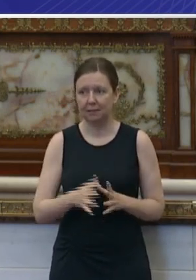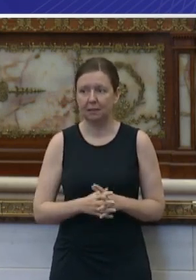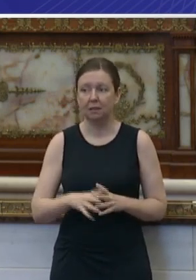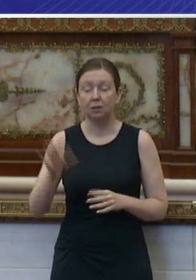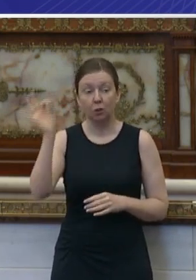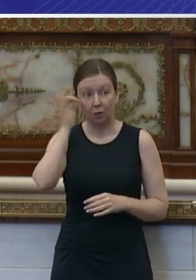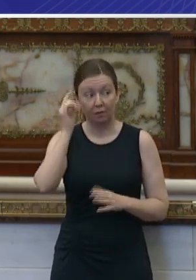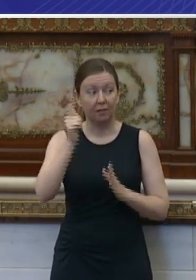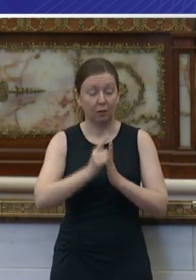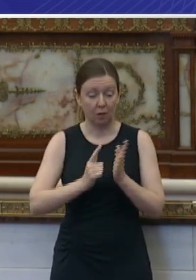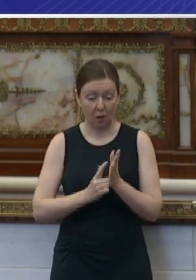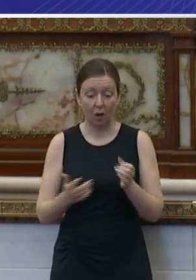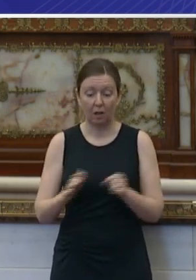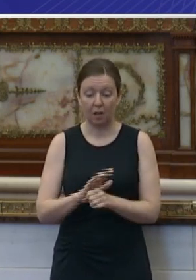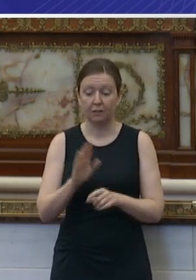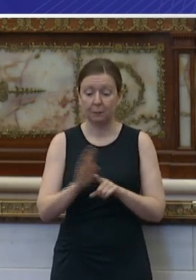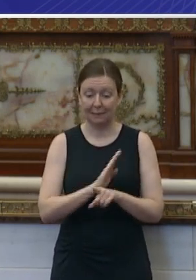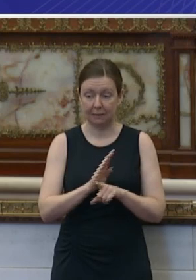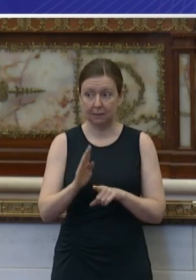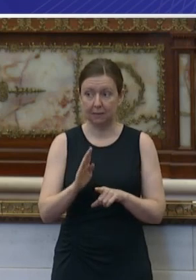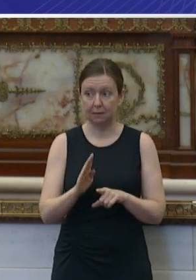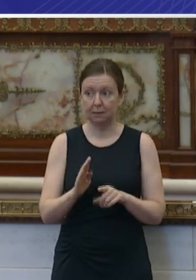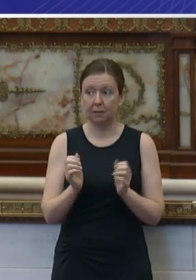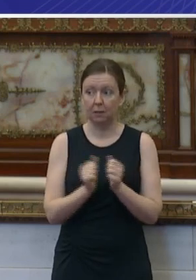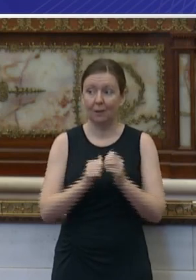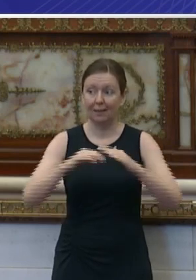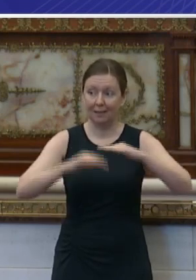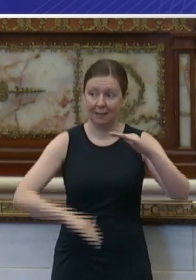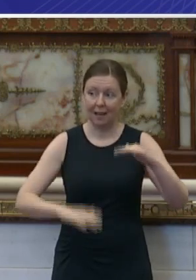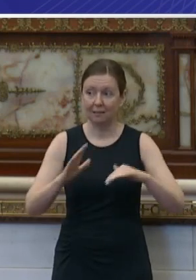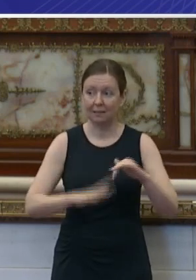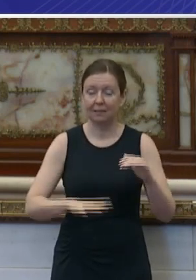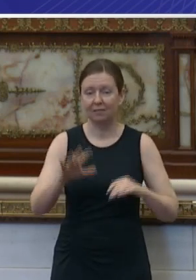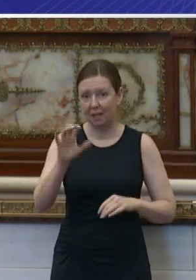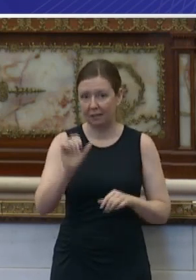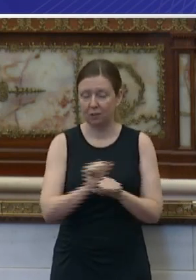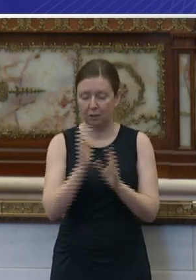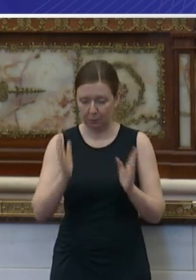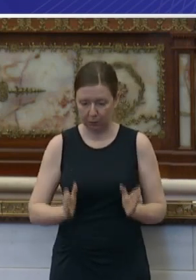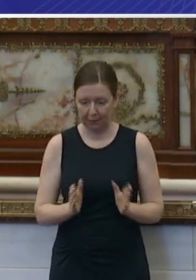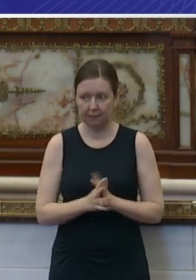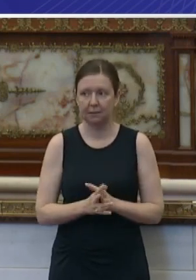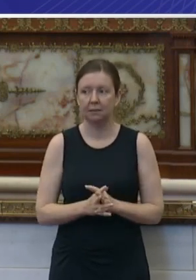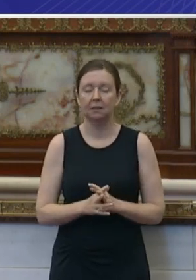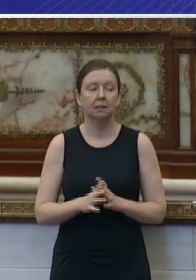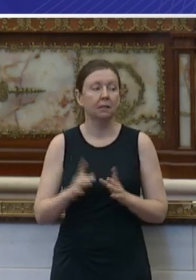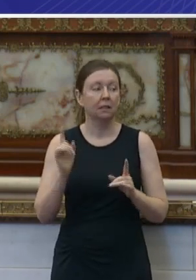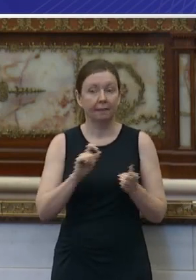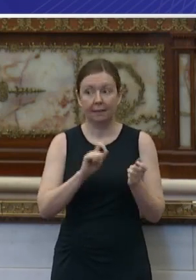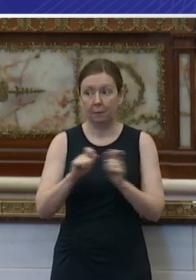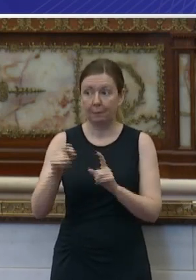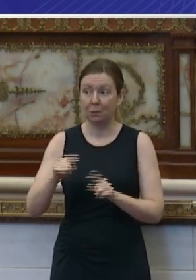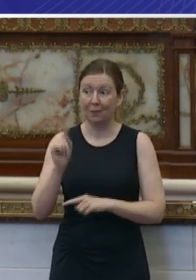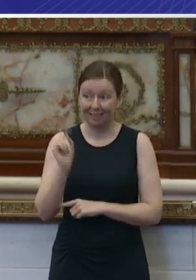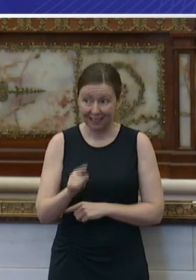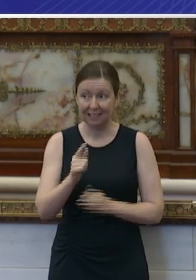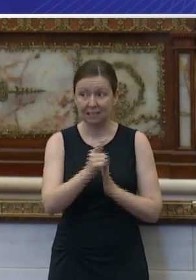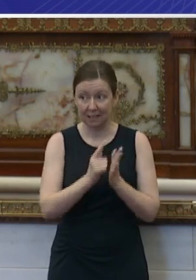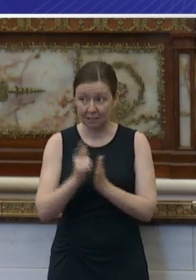the federal law covers businesses with less than 500 employees. Under the amendments to this